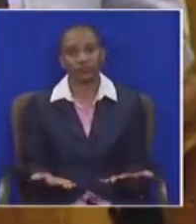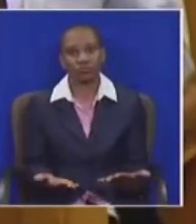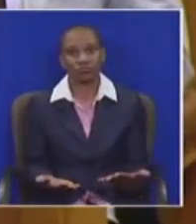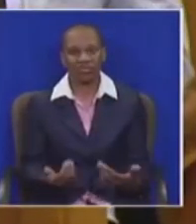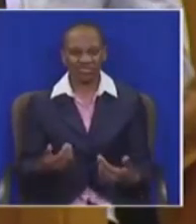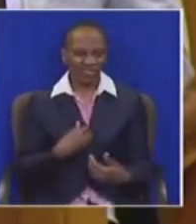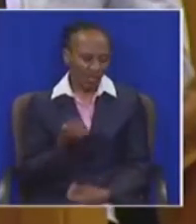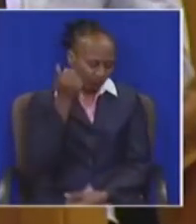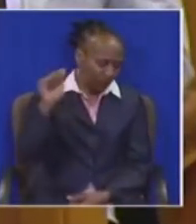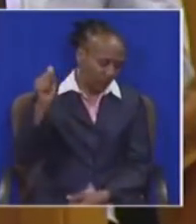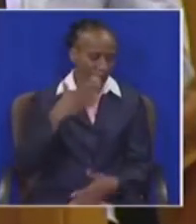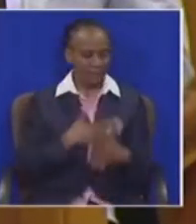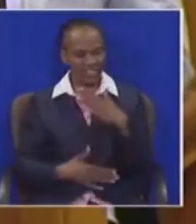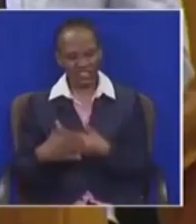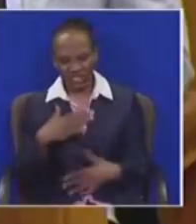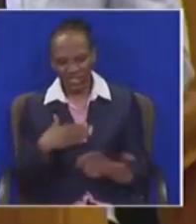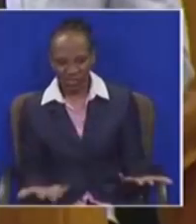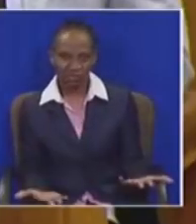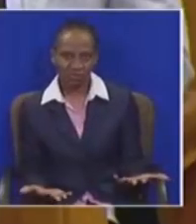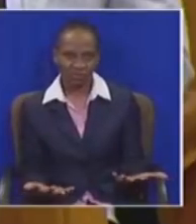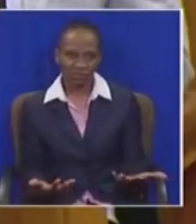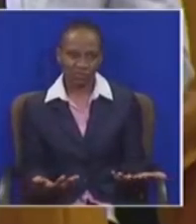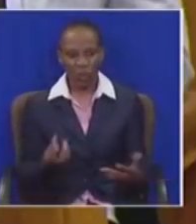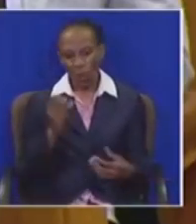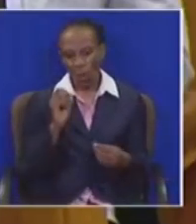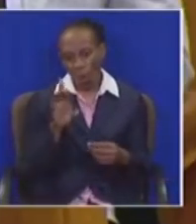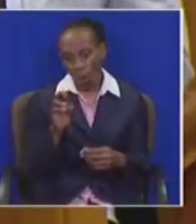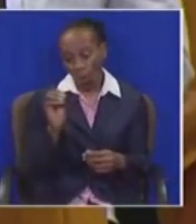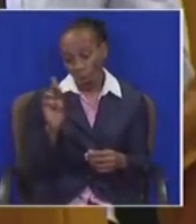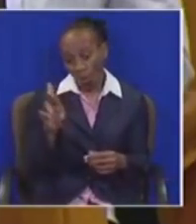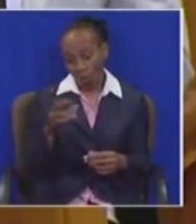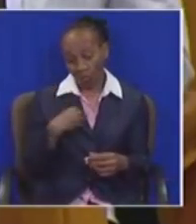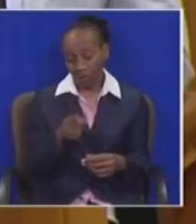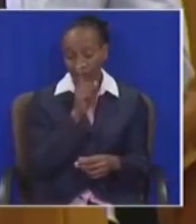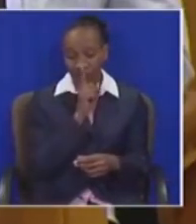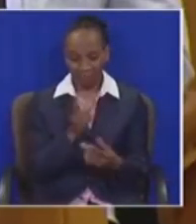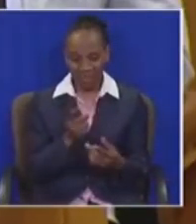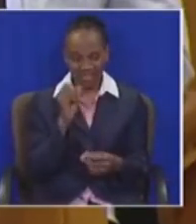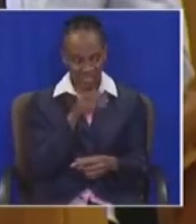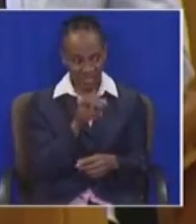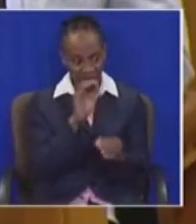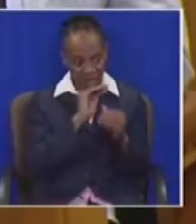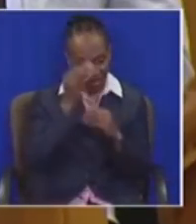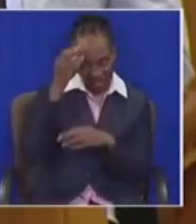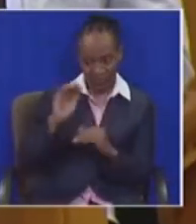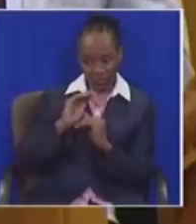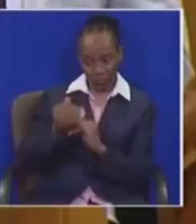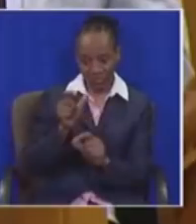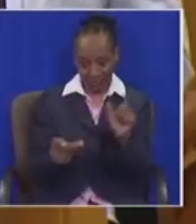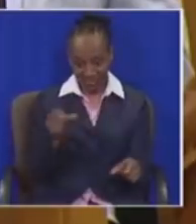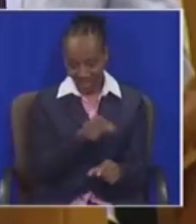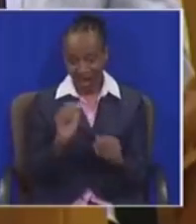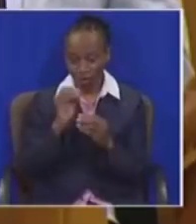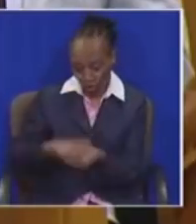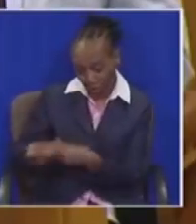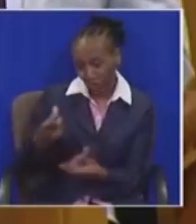be patient with or be complicit with a government that wants to protect people who are corrupt. And I'm not sure why